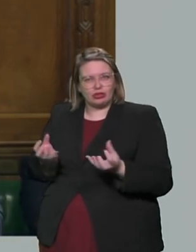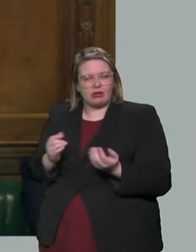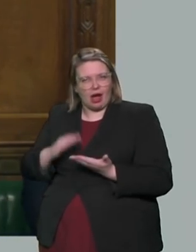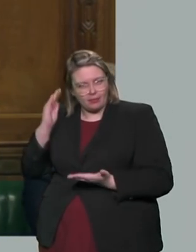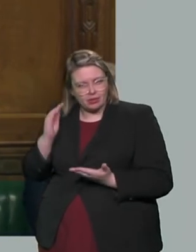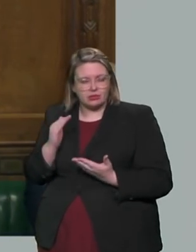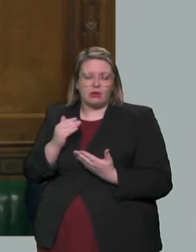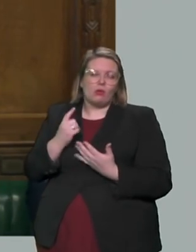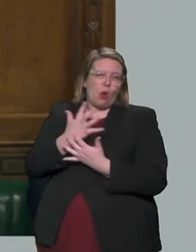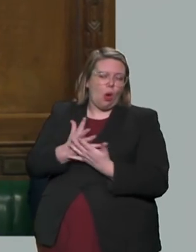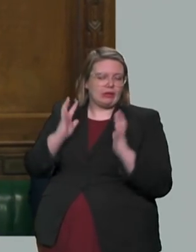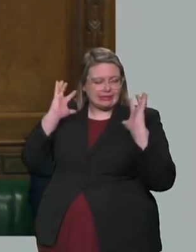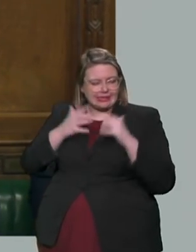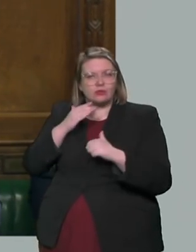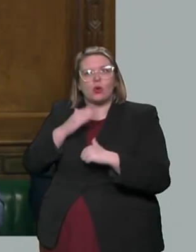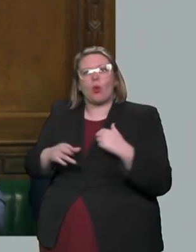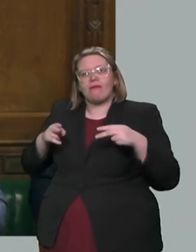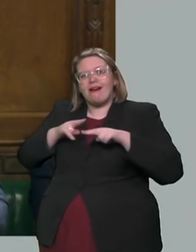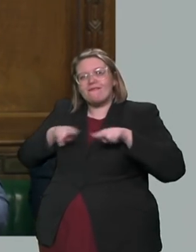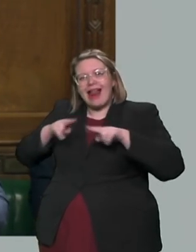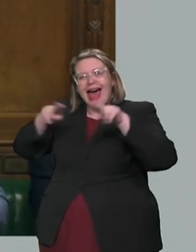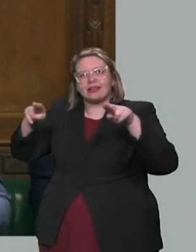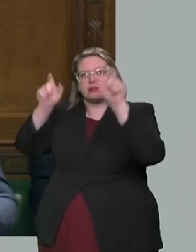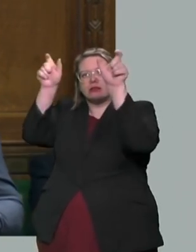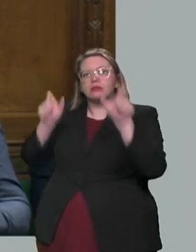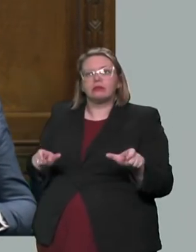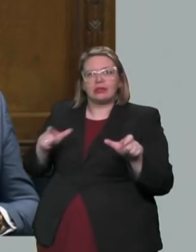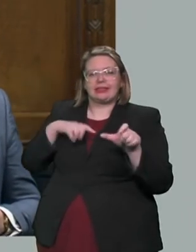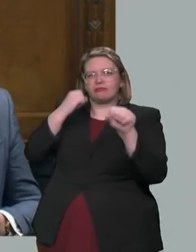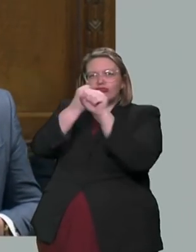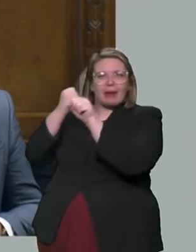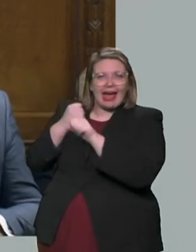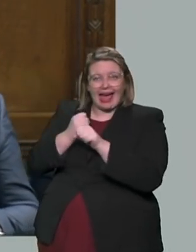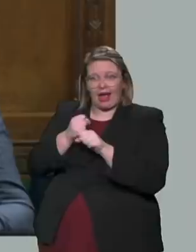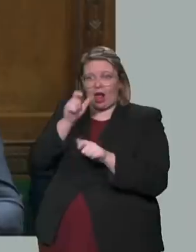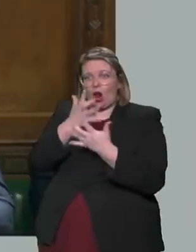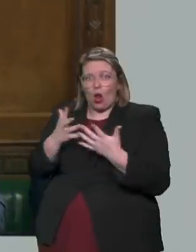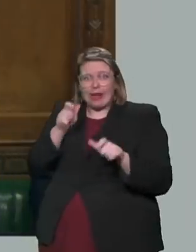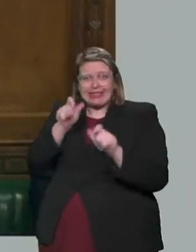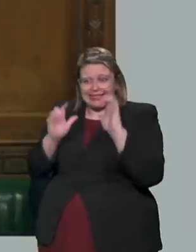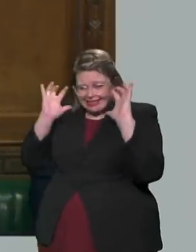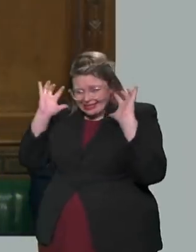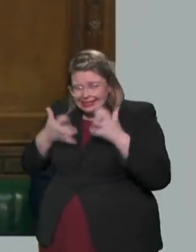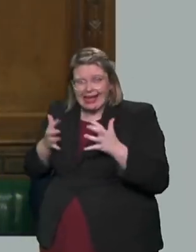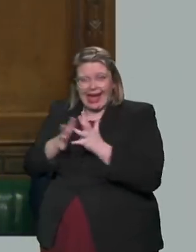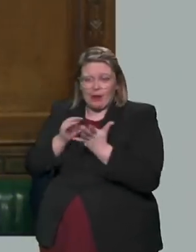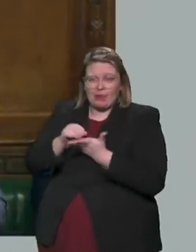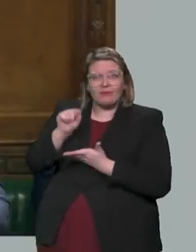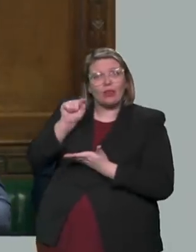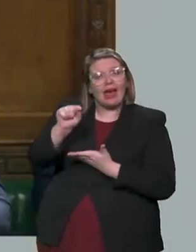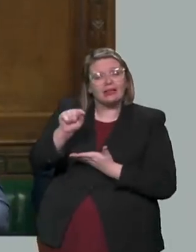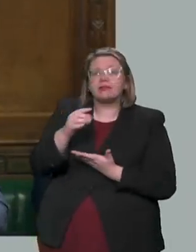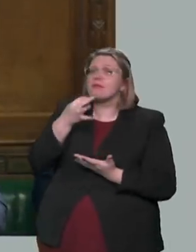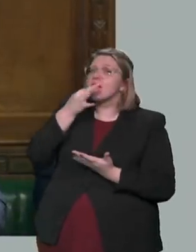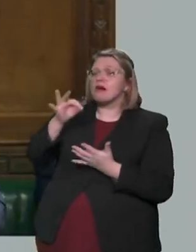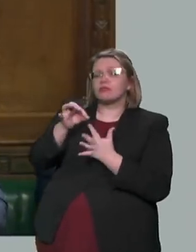safety works post-Grenfell required by his government. So will the Prime Minister try and keep just one promise in 2022 and protect